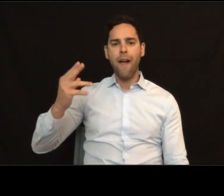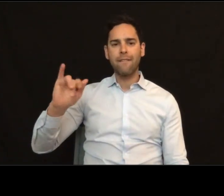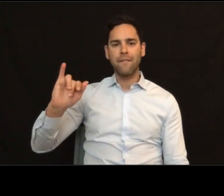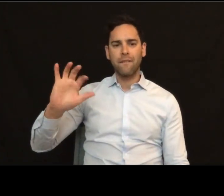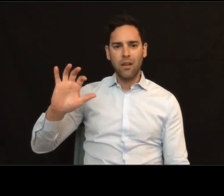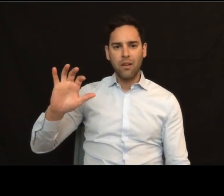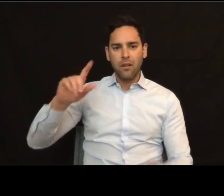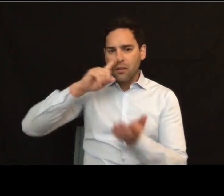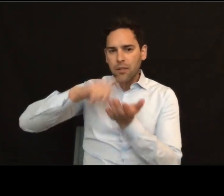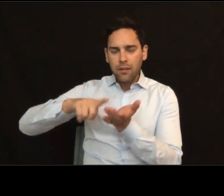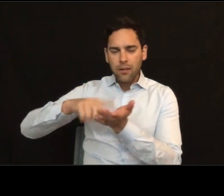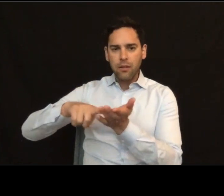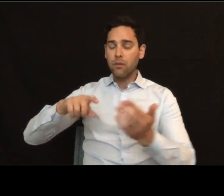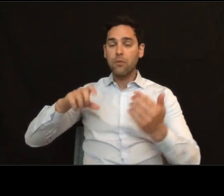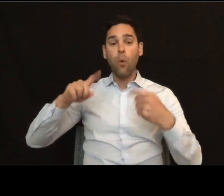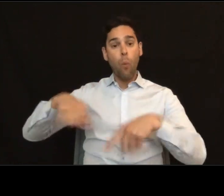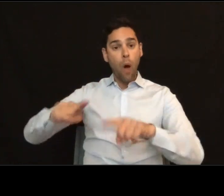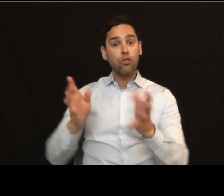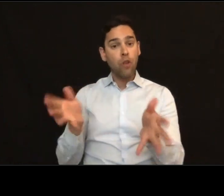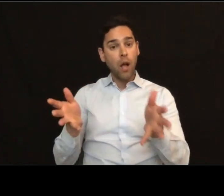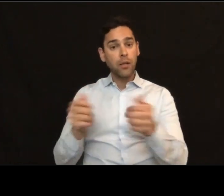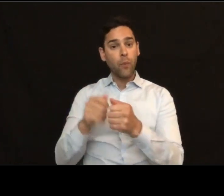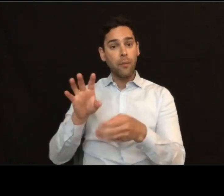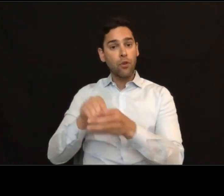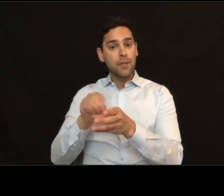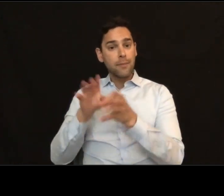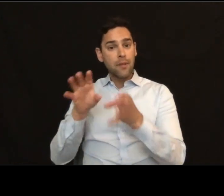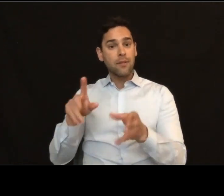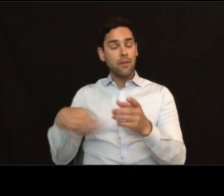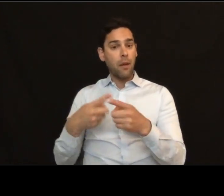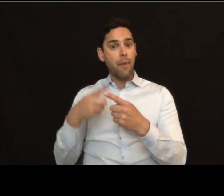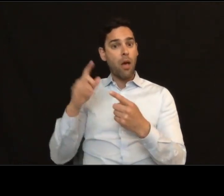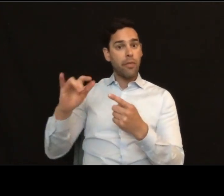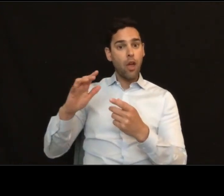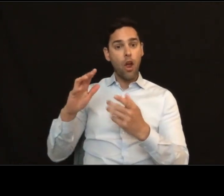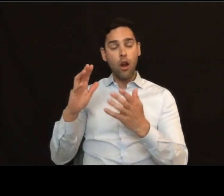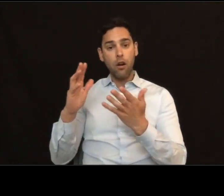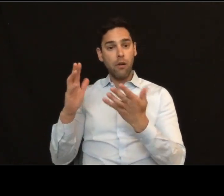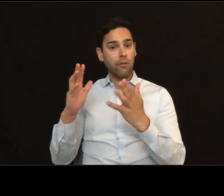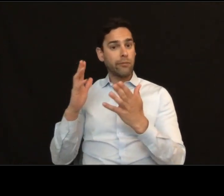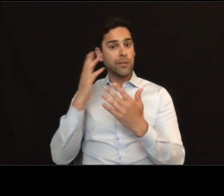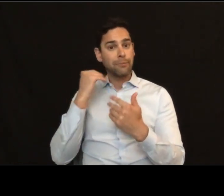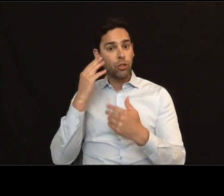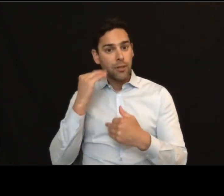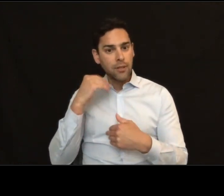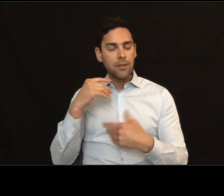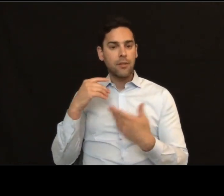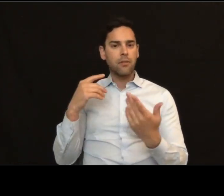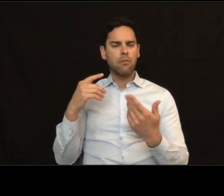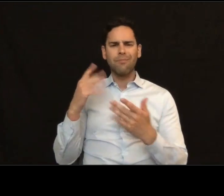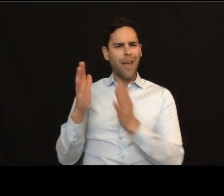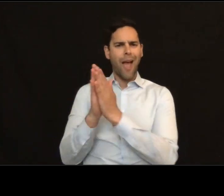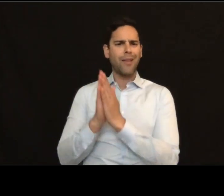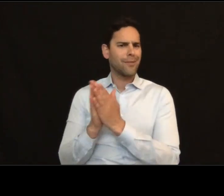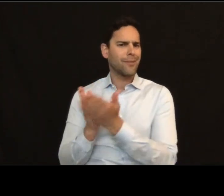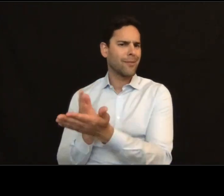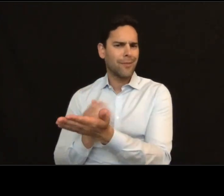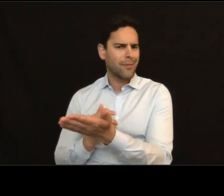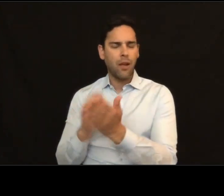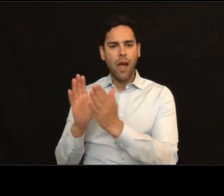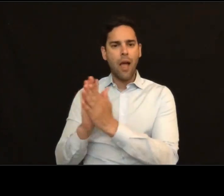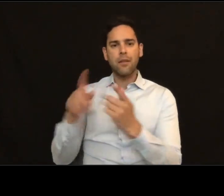while you're talking to your participants about if you think gender is important, ask them about their gender ideology,